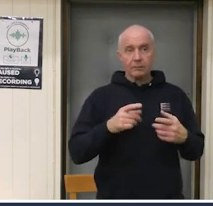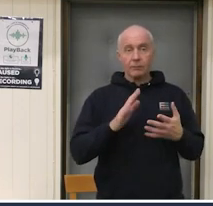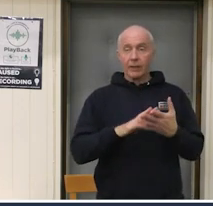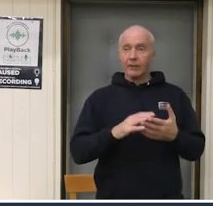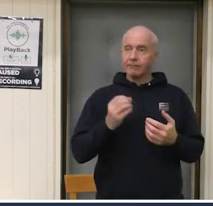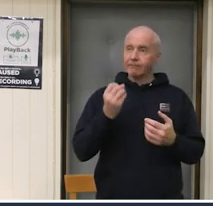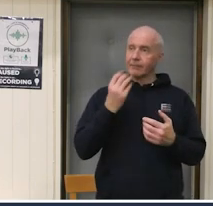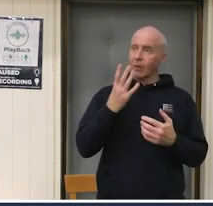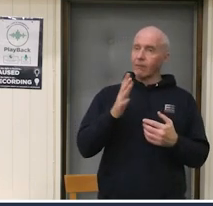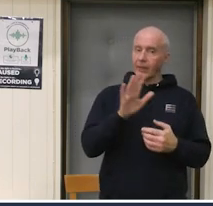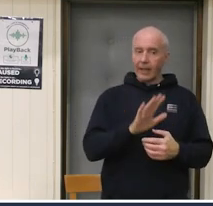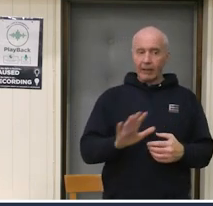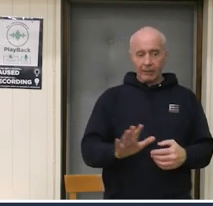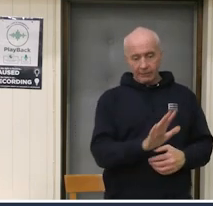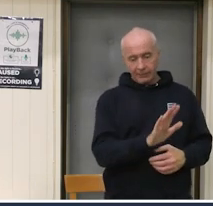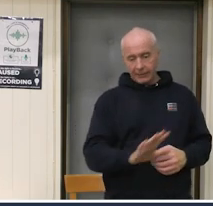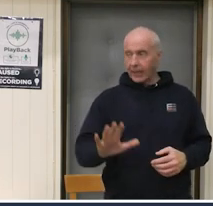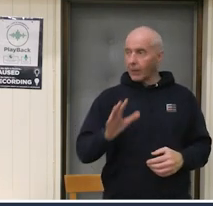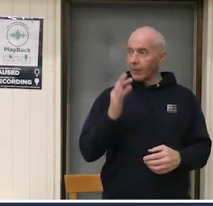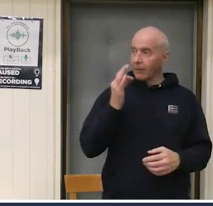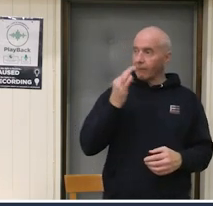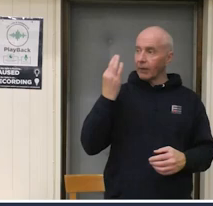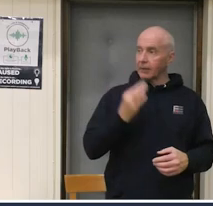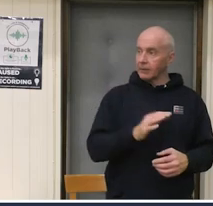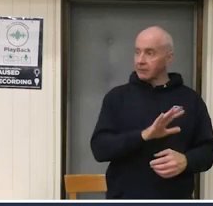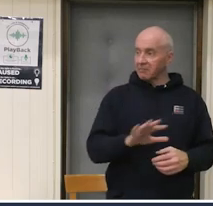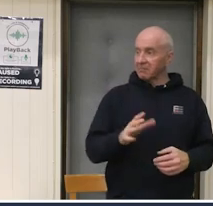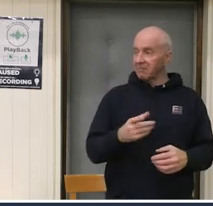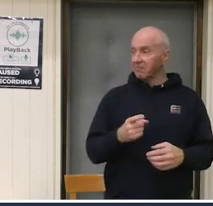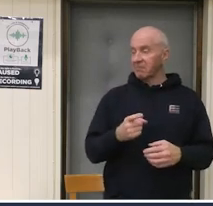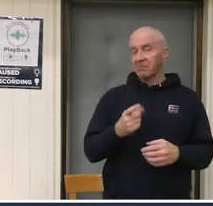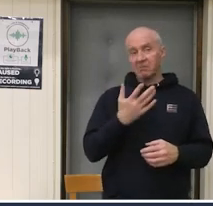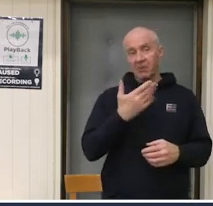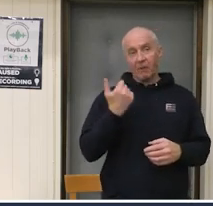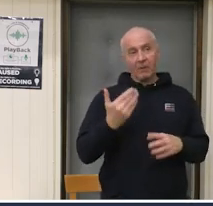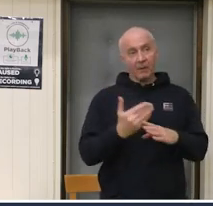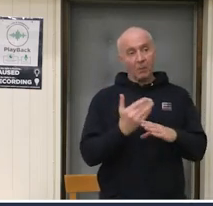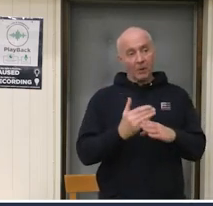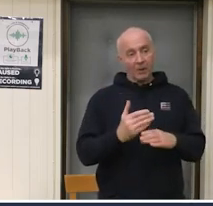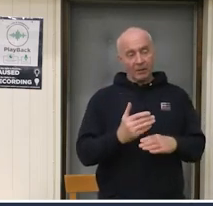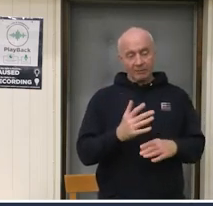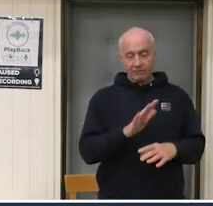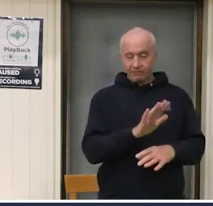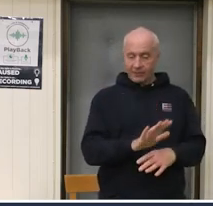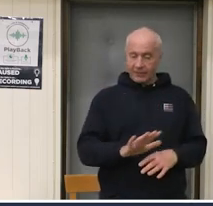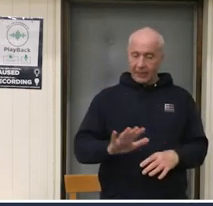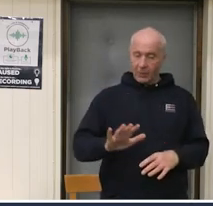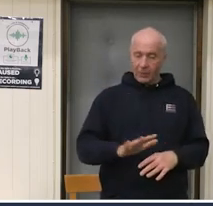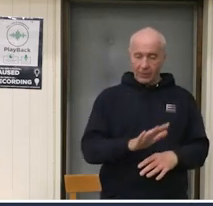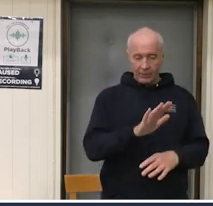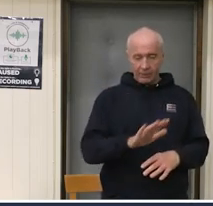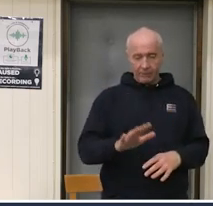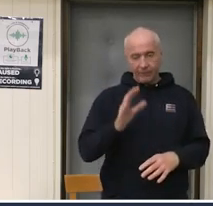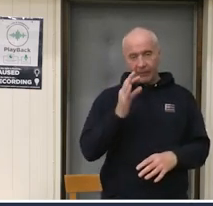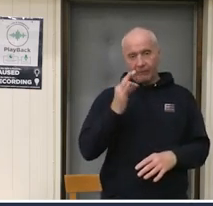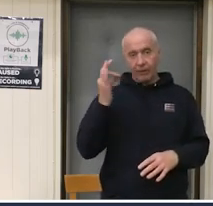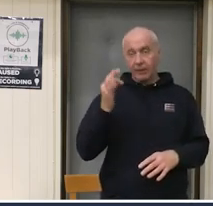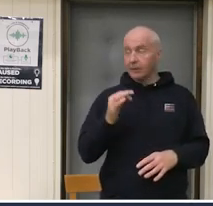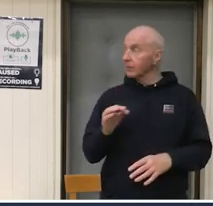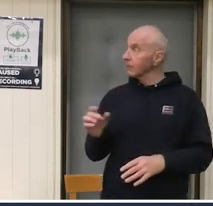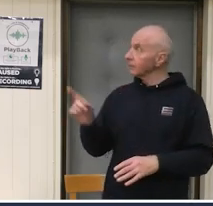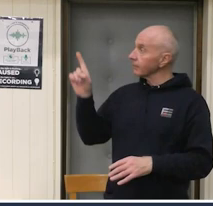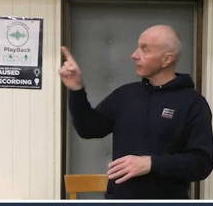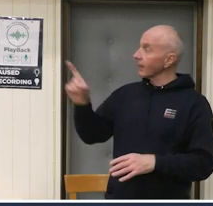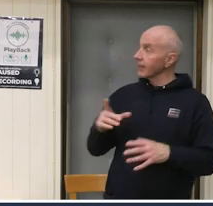France, so, you know, if that appeals, then... And it's just, it's the biggest